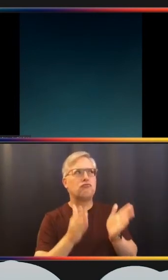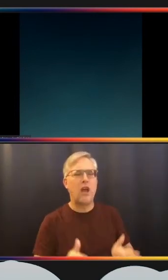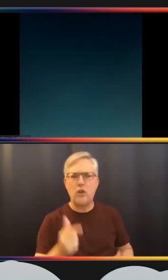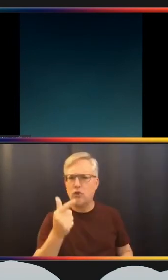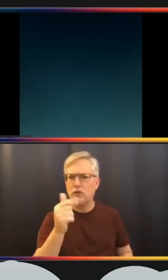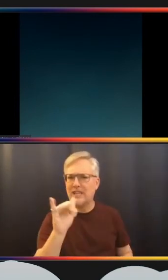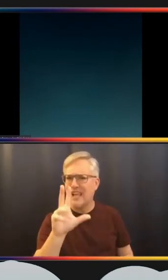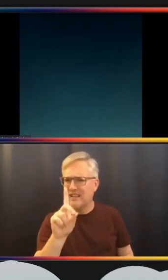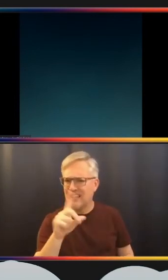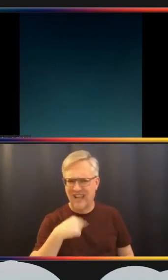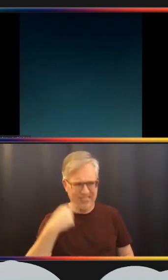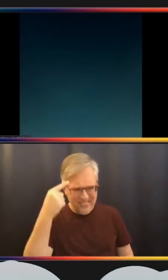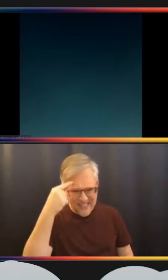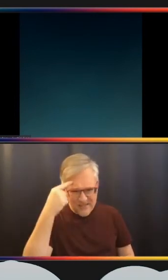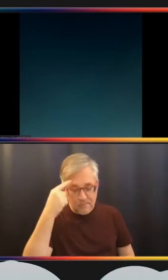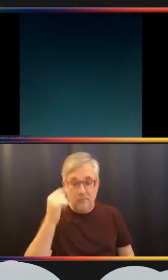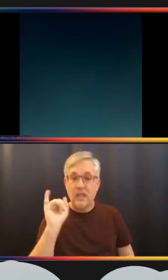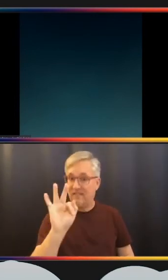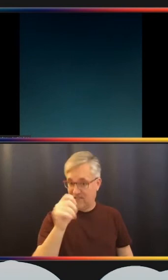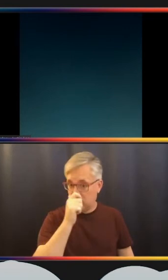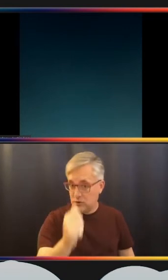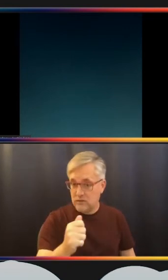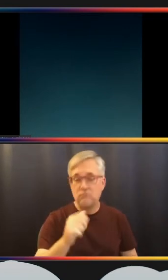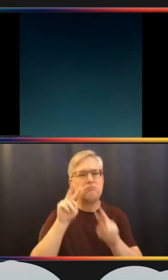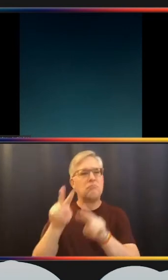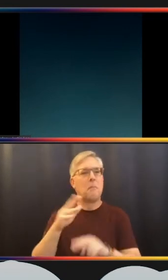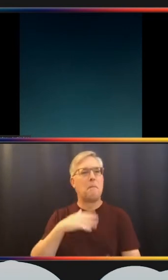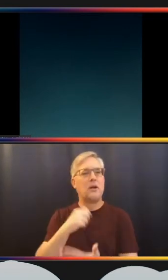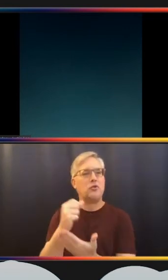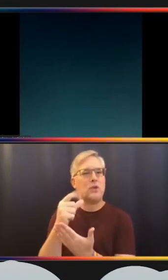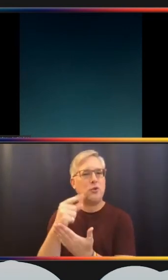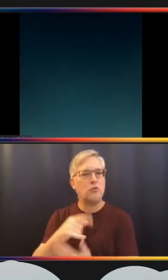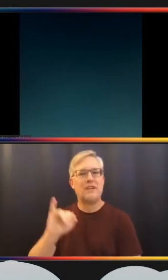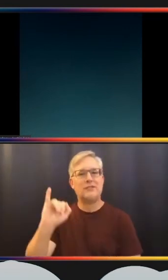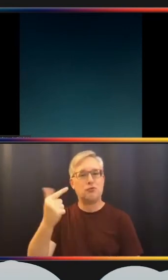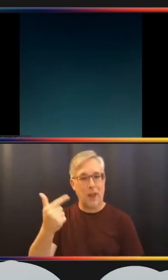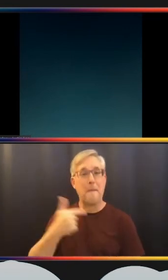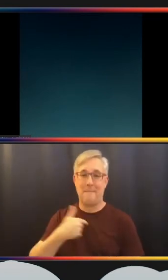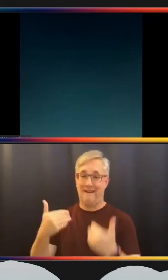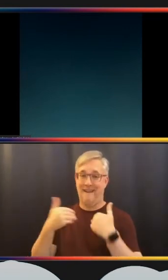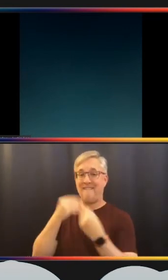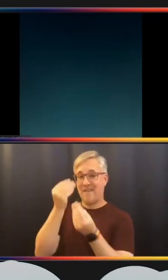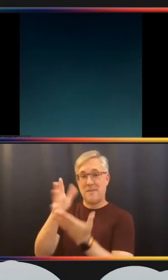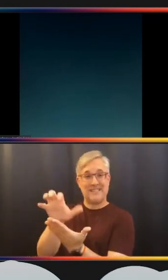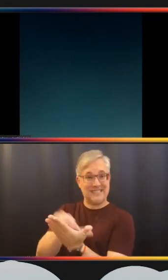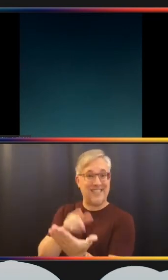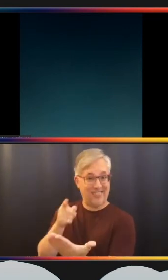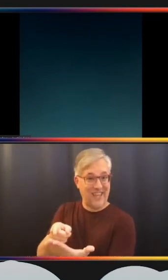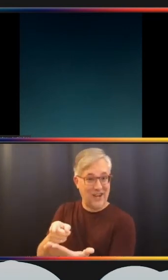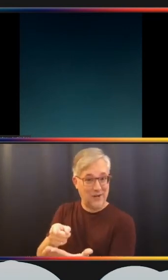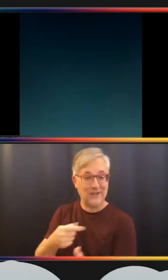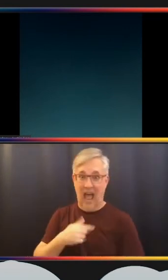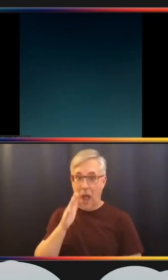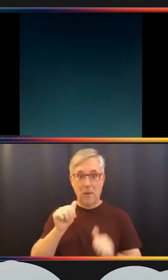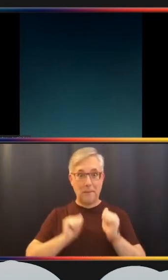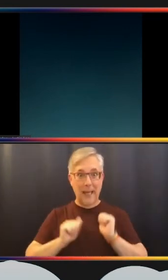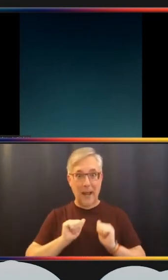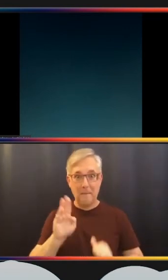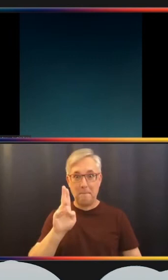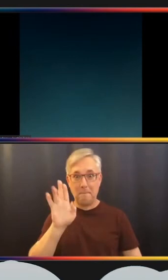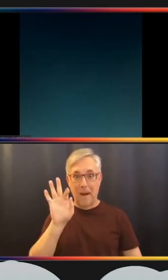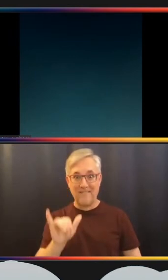you guys want to check that out, look at my Twitter and my Instagram. I have information there. That's but so cool. I will be playing Buffy, which is